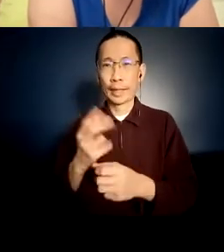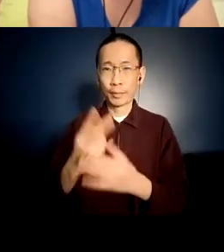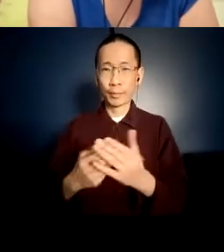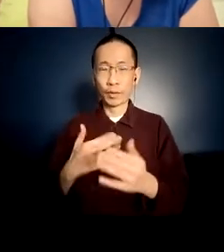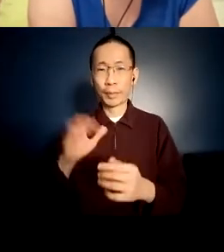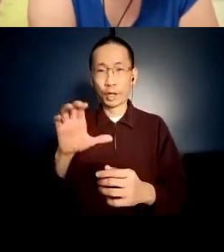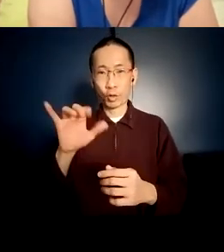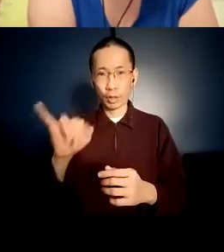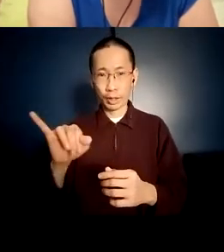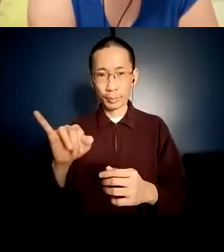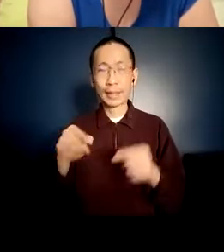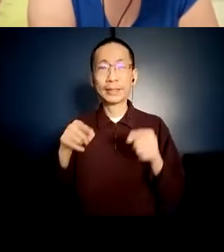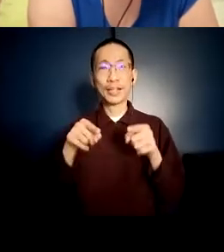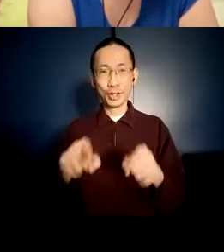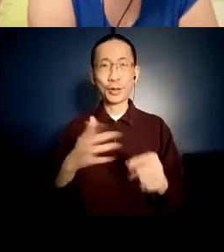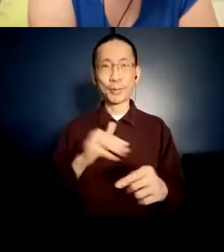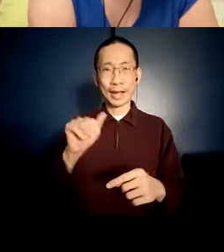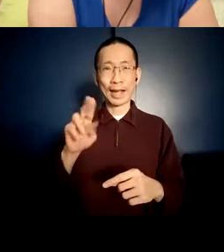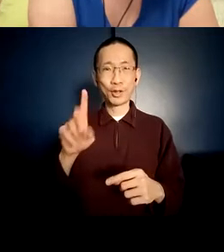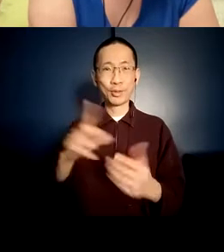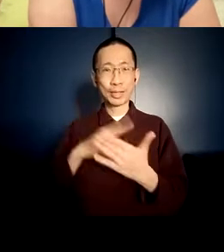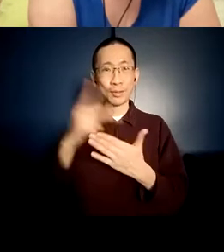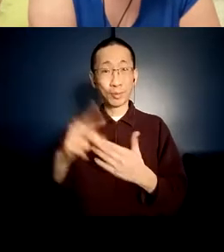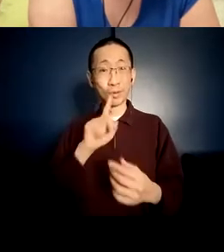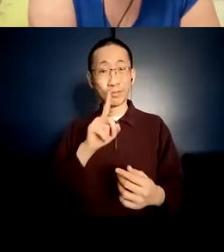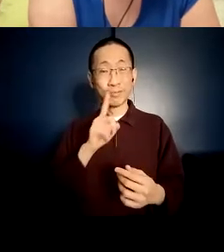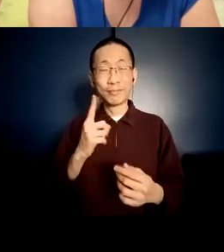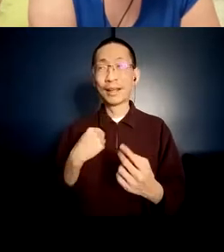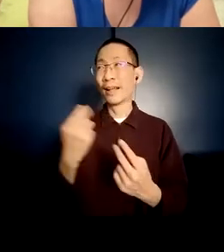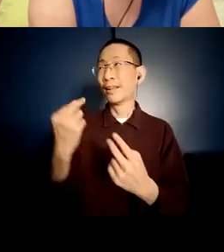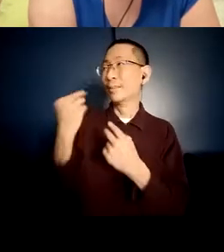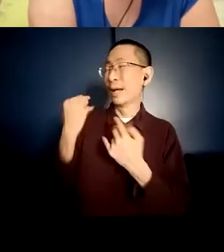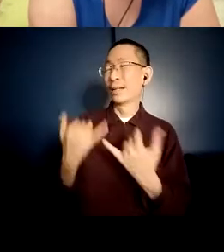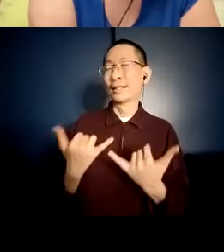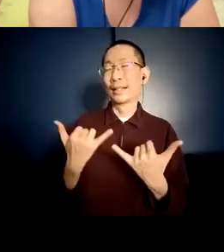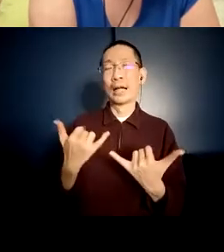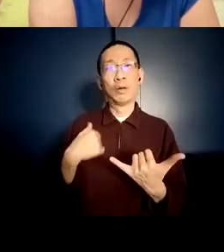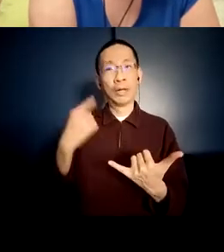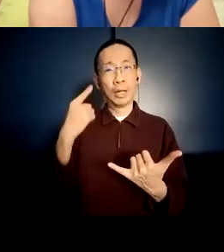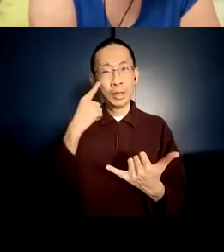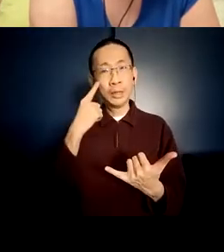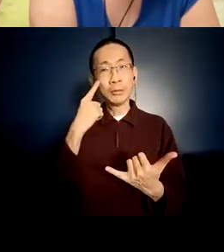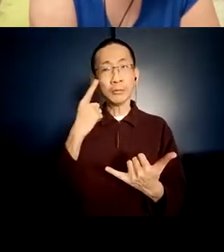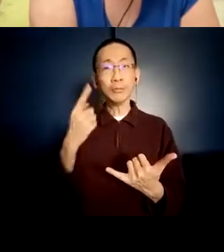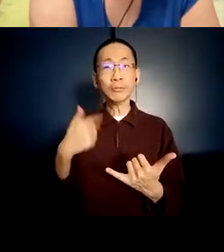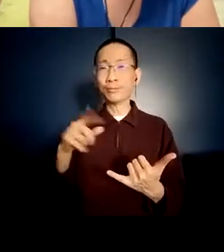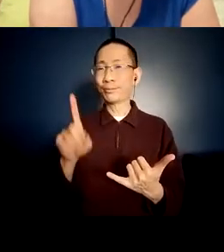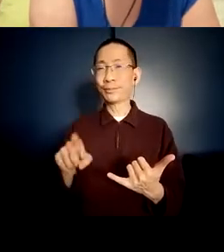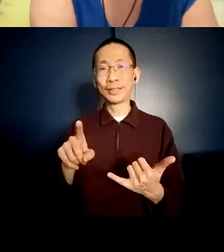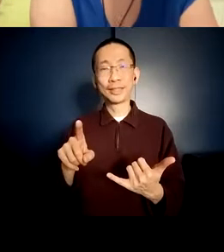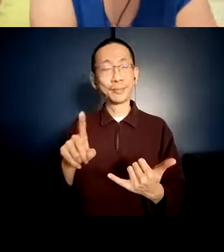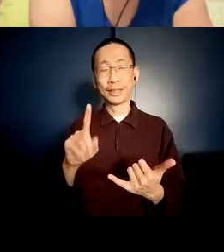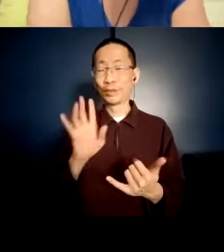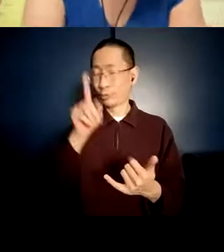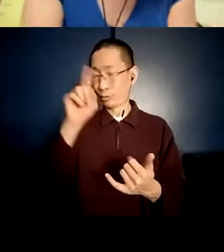cochlear implants during my AUD program. I look back on that now and I think I must have been out of my mind